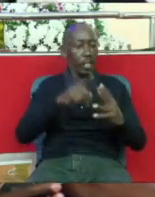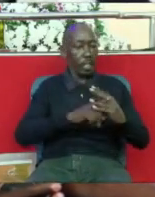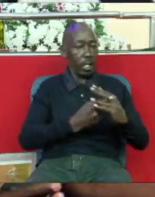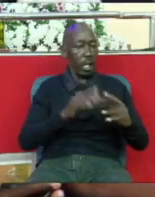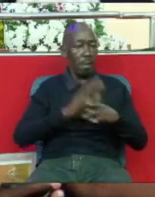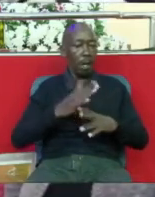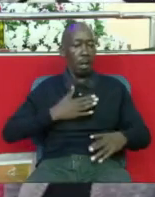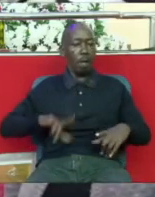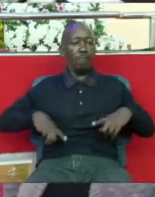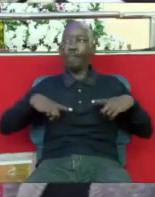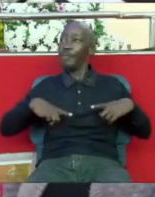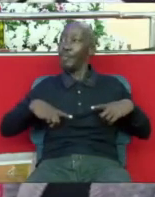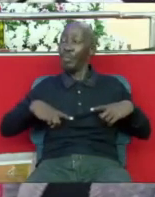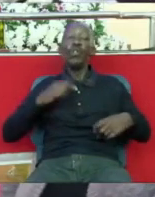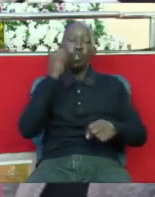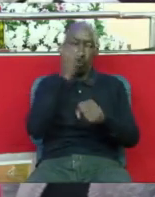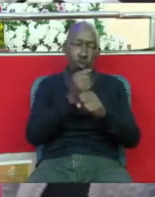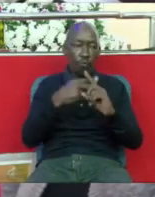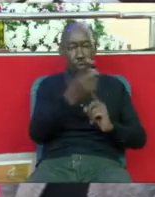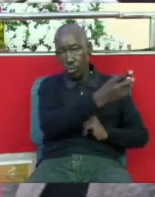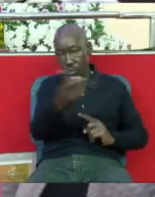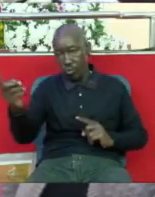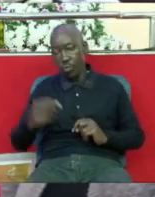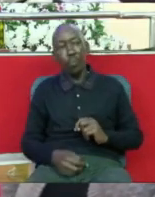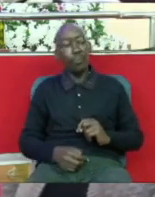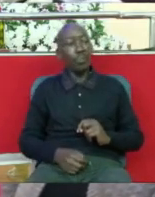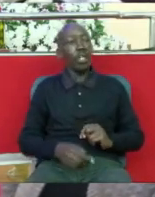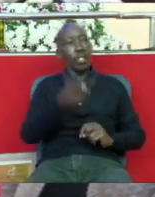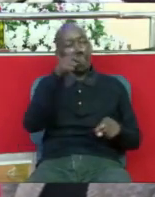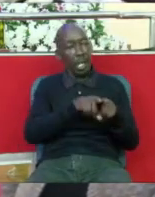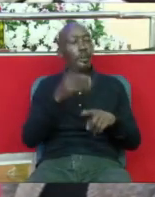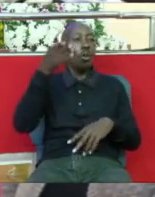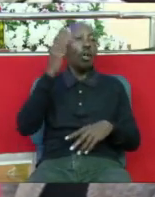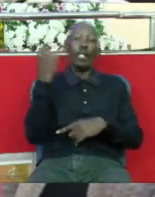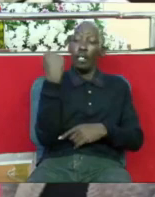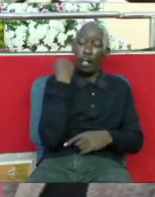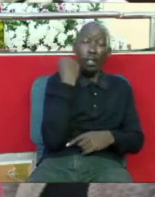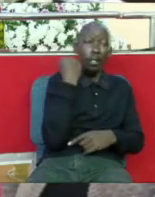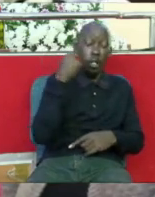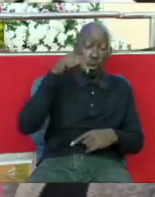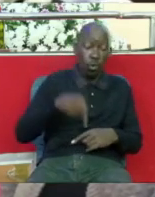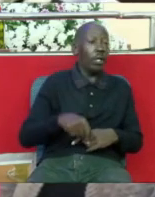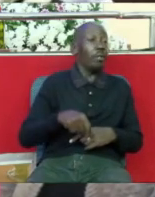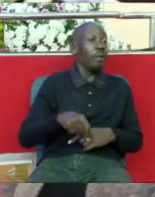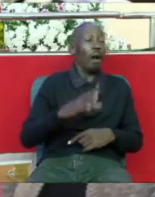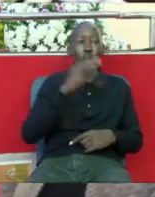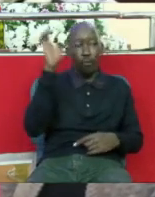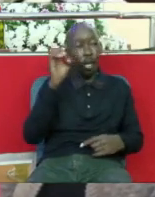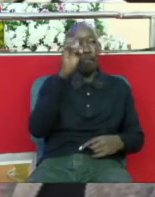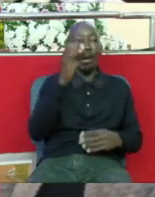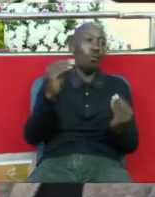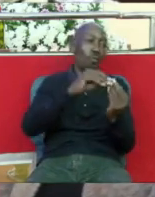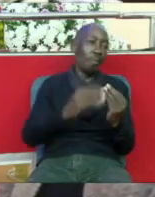life. Amefanya katika maisha yako. He'll do it in your life. Atafanya katika maisha yako. He's the same God yesterday, yule Mungu jana, today, leo, and forevermore.